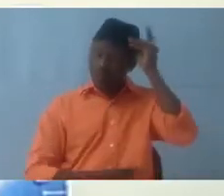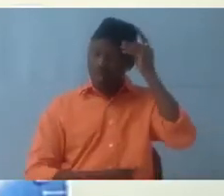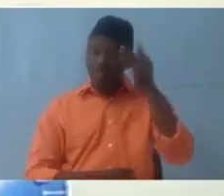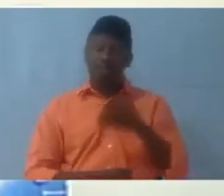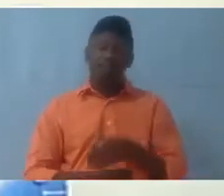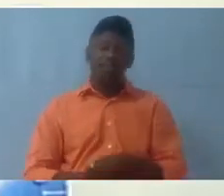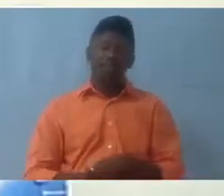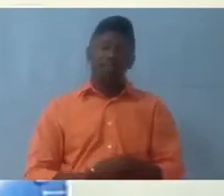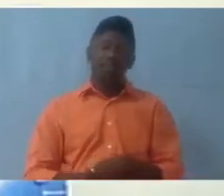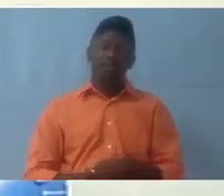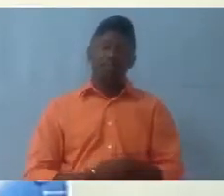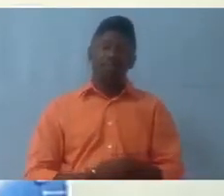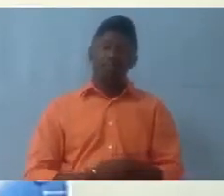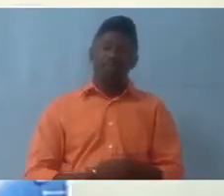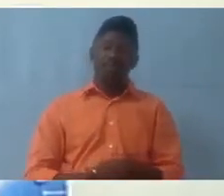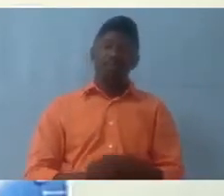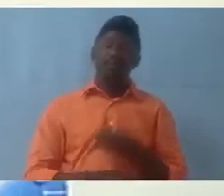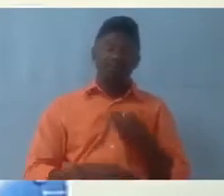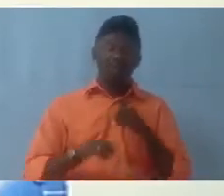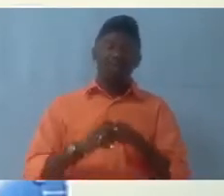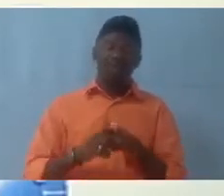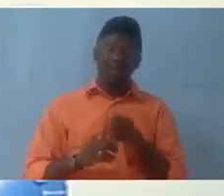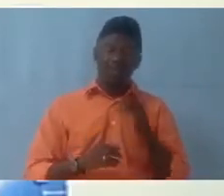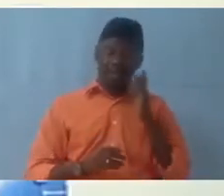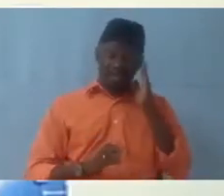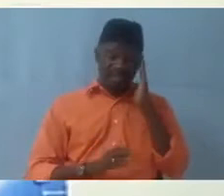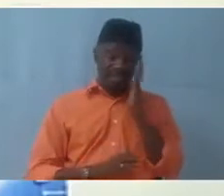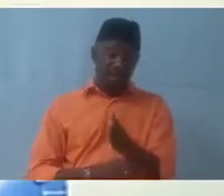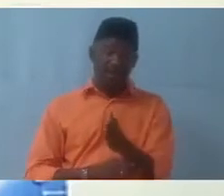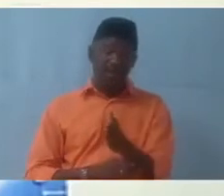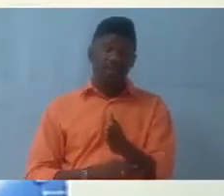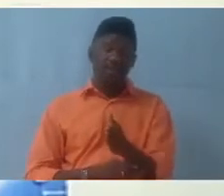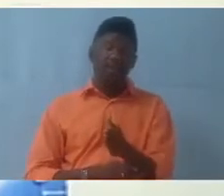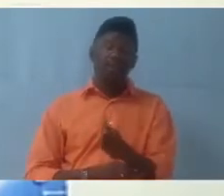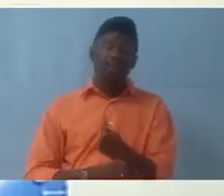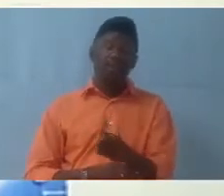In fact, he would even direct that at his time, he would even direct that